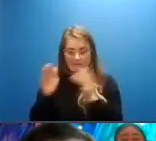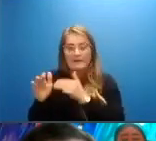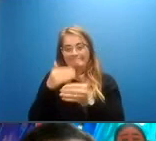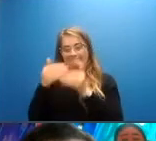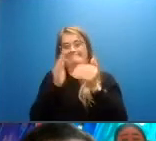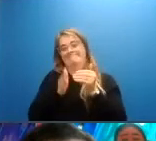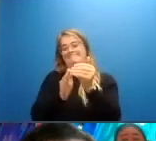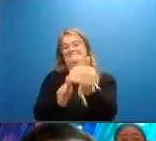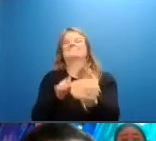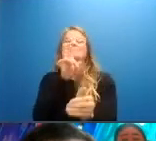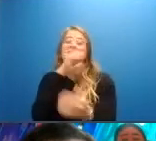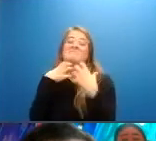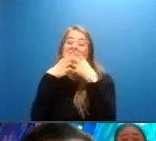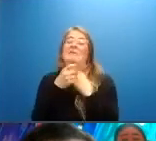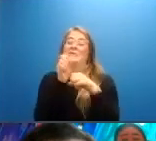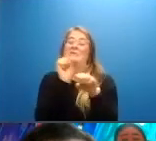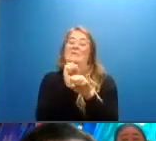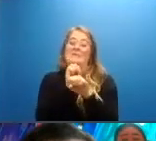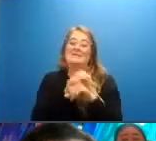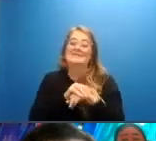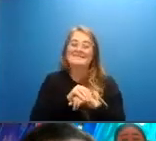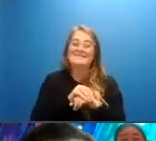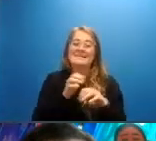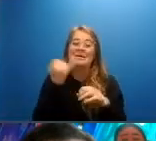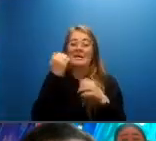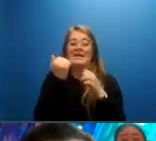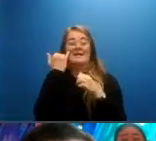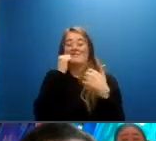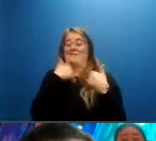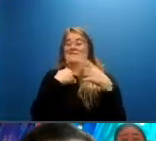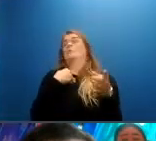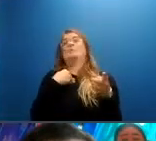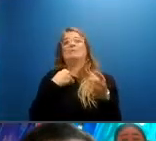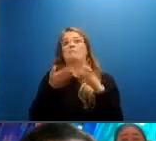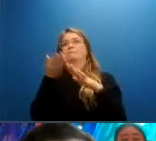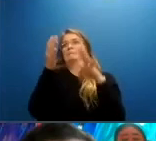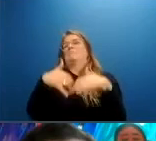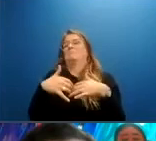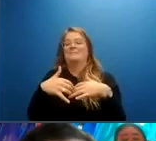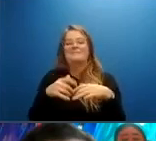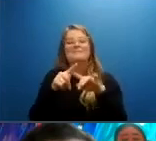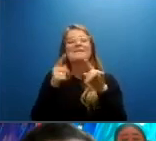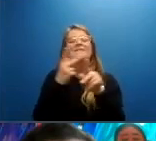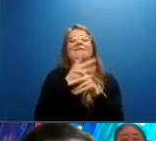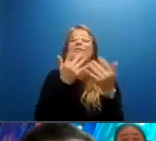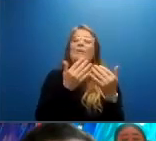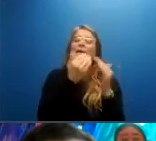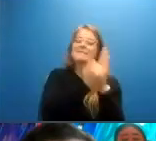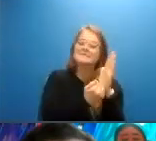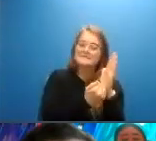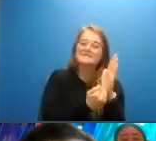is invaluable on the team. It would be very chaotic without her. But she manages our wait list and helps keep